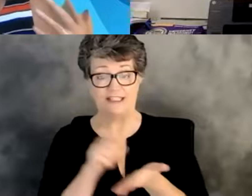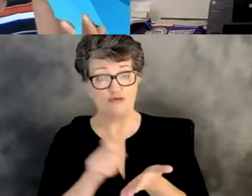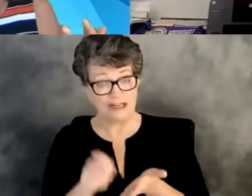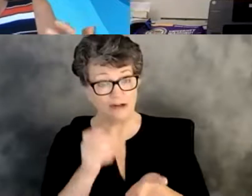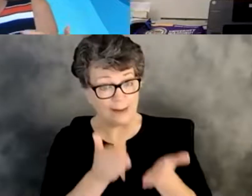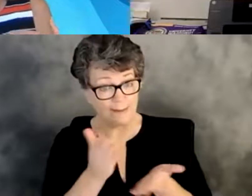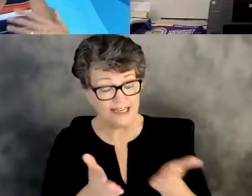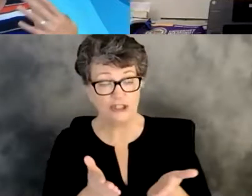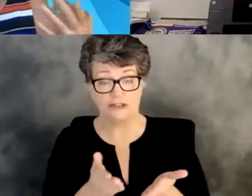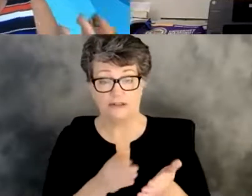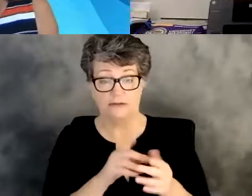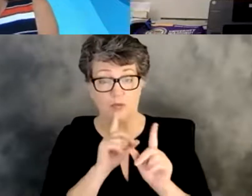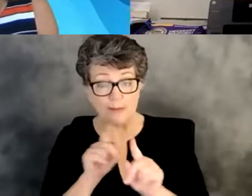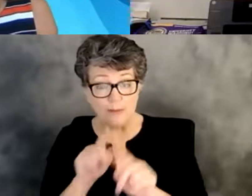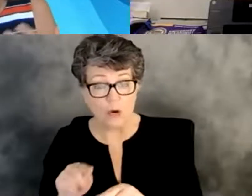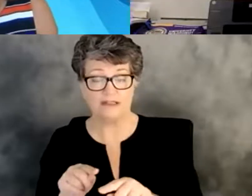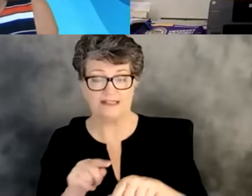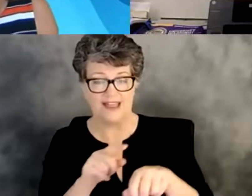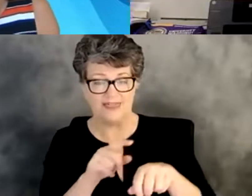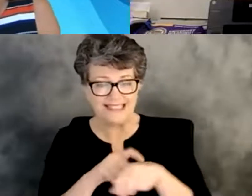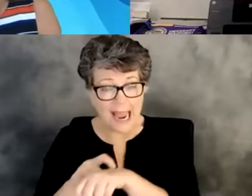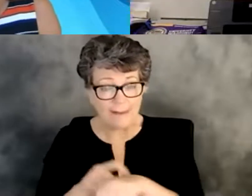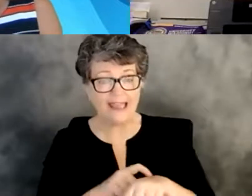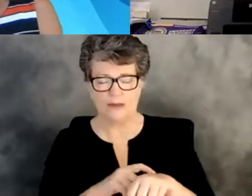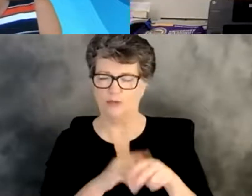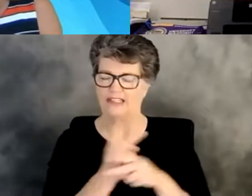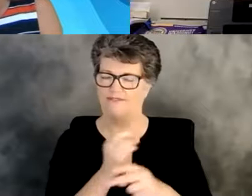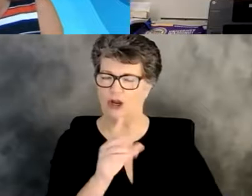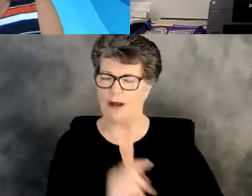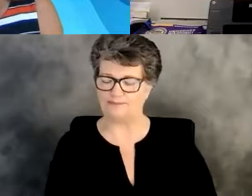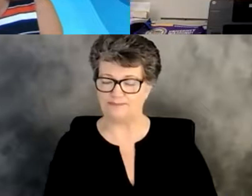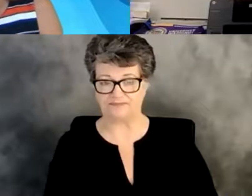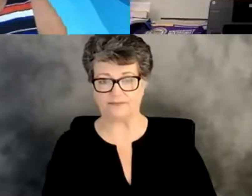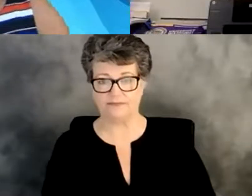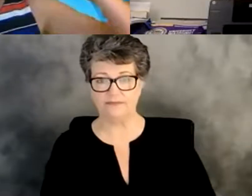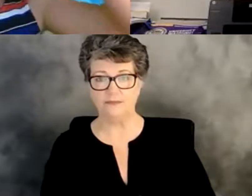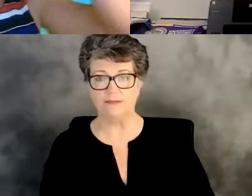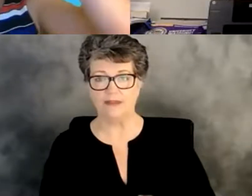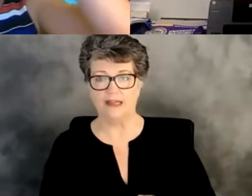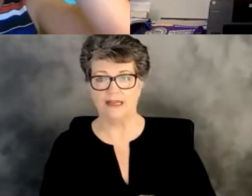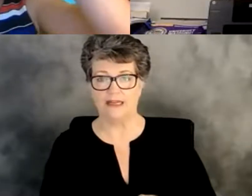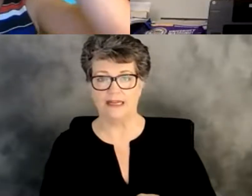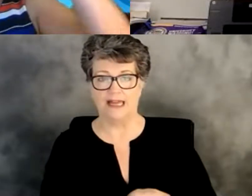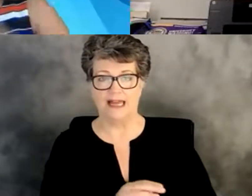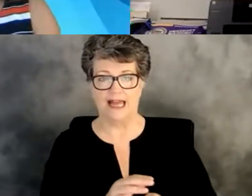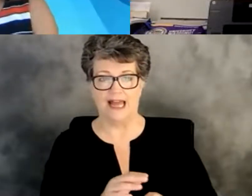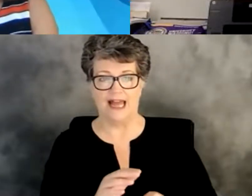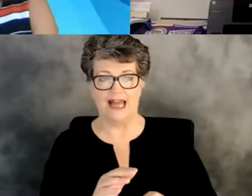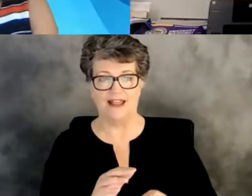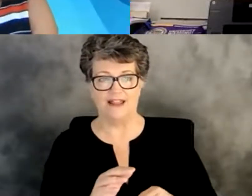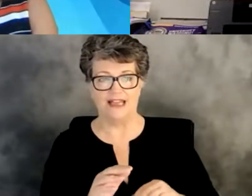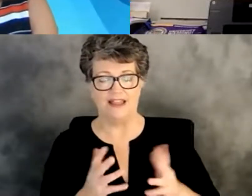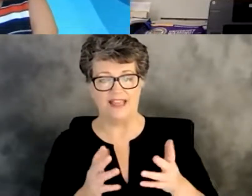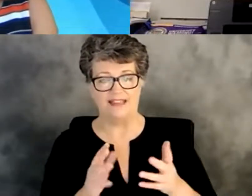recommendations? Are there reports? You know, the timing of that, I think we need to figure out. Fig, I don't know if you wanna, Fig was just here. Yeah, Fig, if you